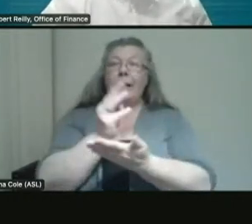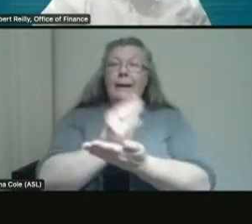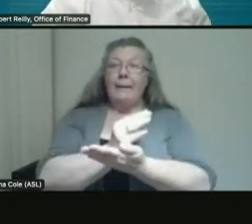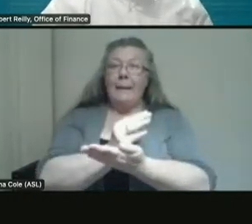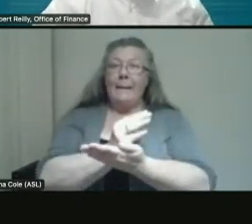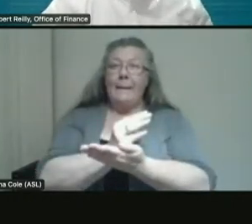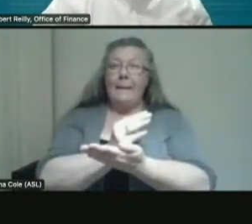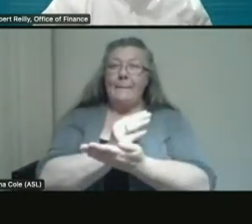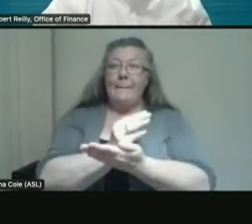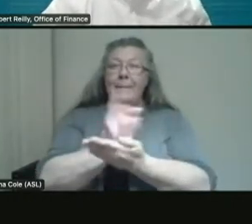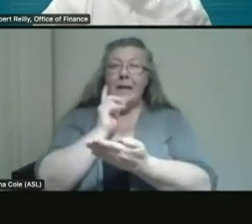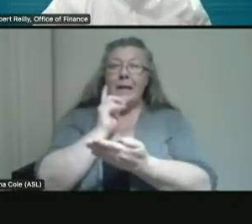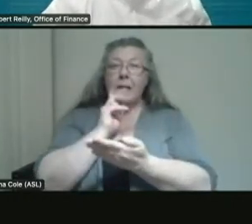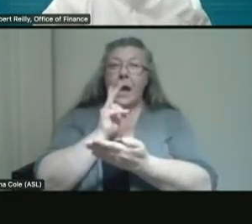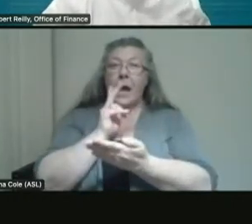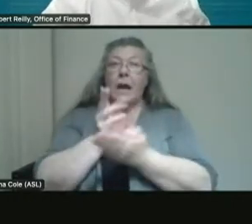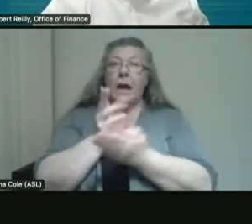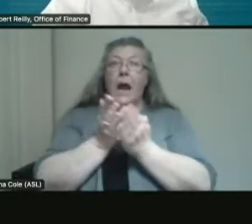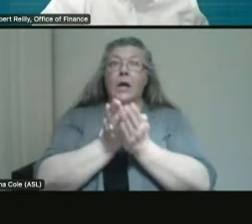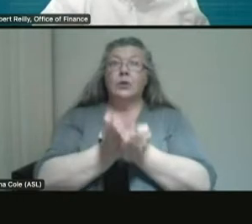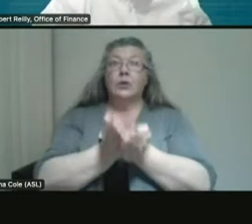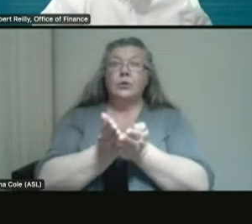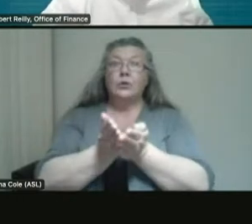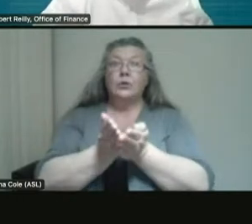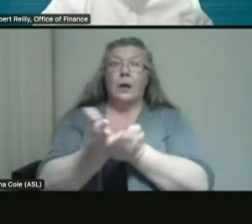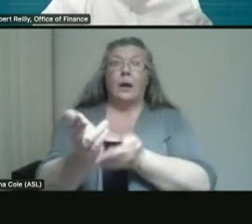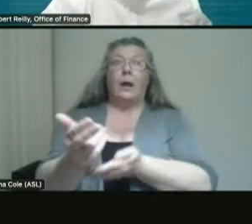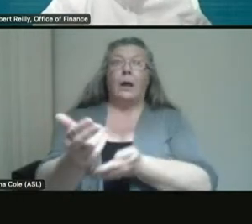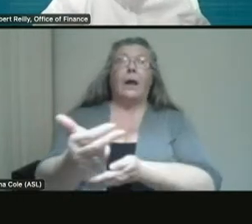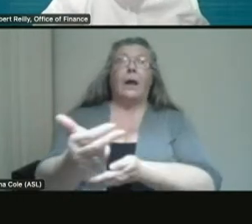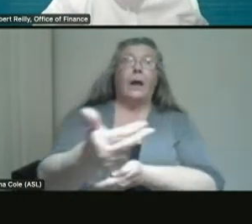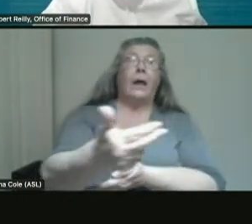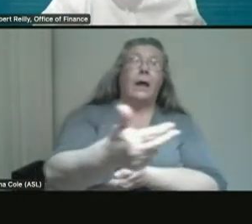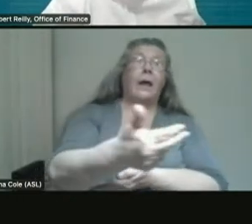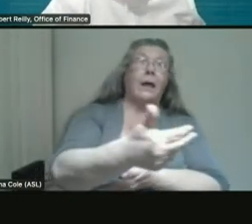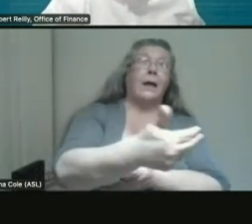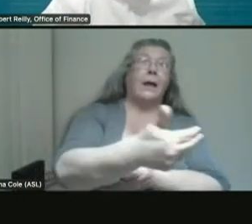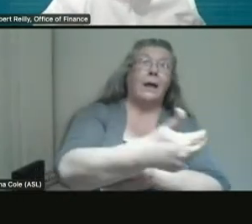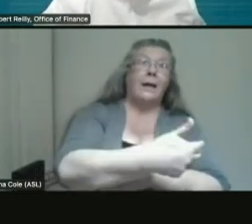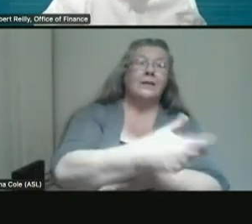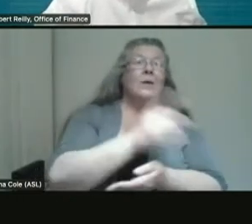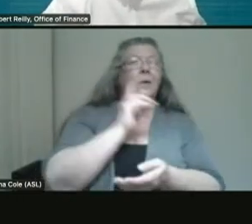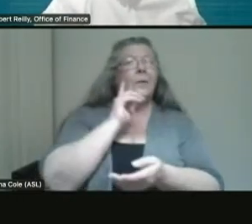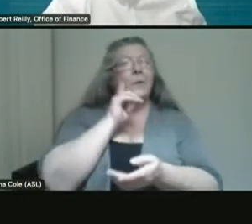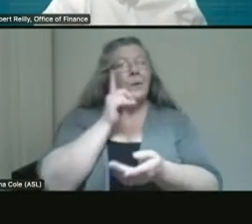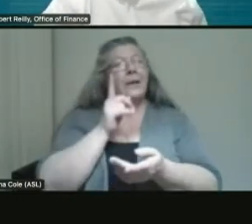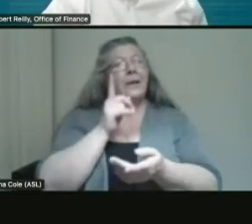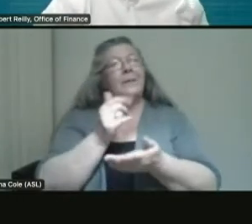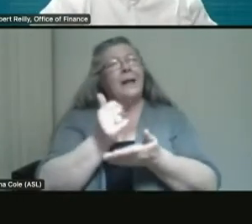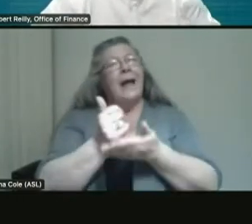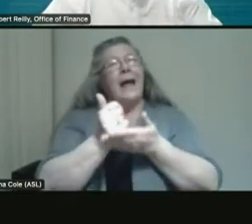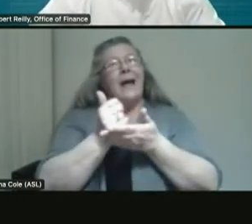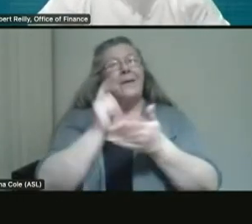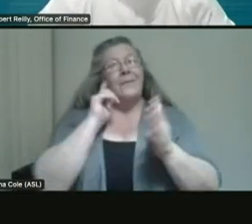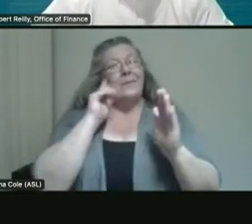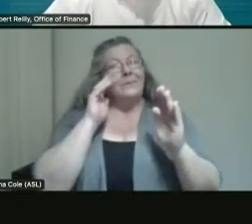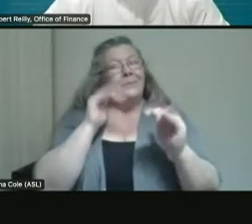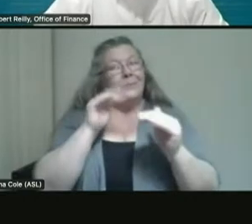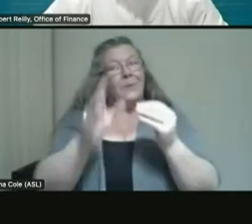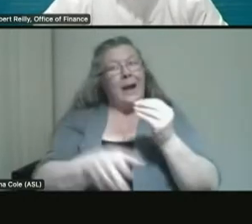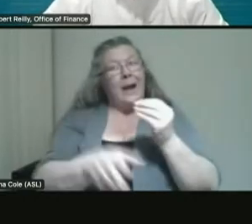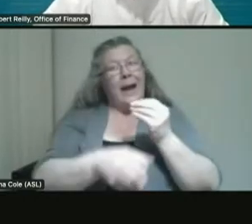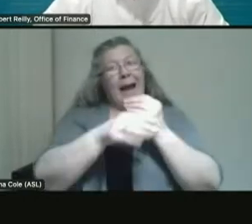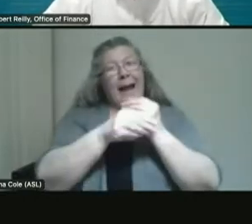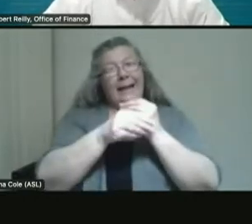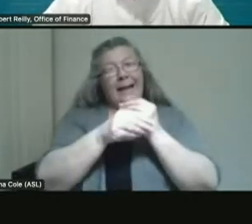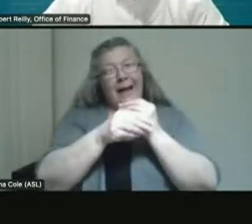in Montgomery County. Every time we make change. So we try to be very thoughtful about how we do that. And just because sometimes we're adding on new programs does not mean that